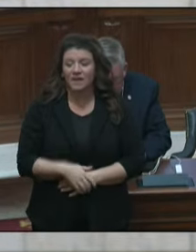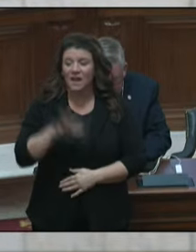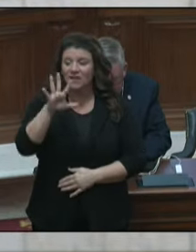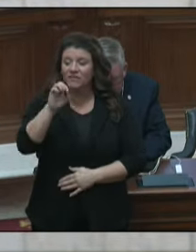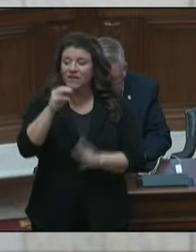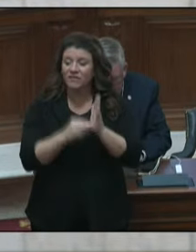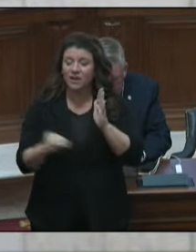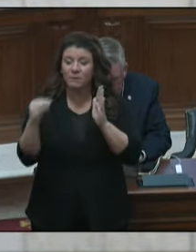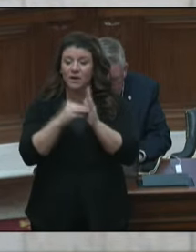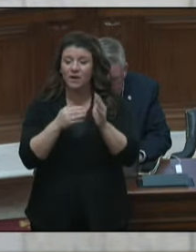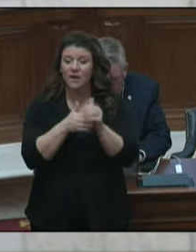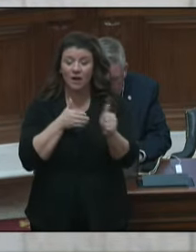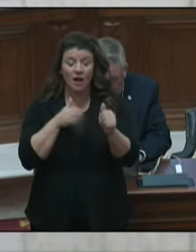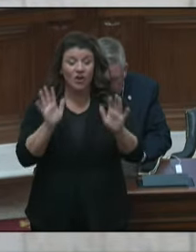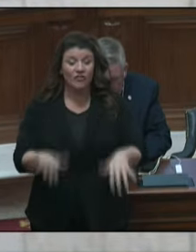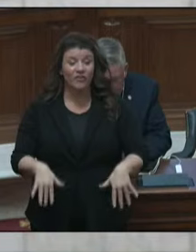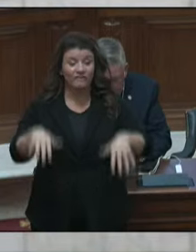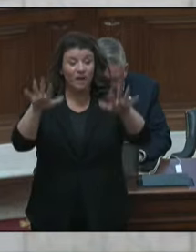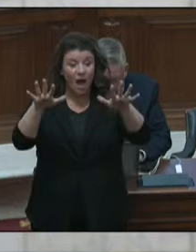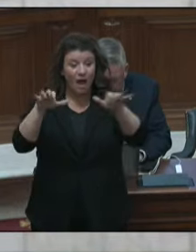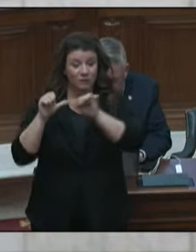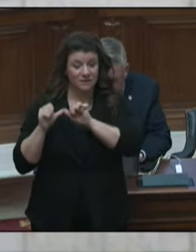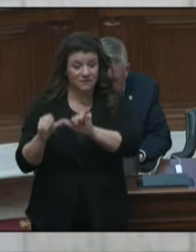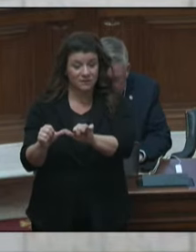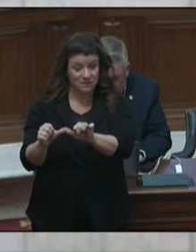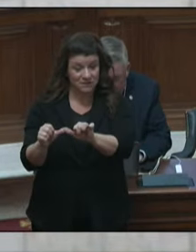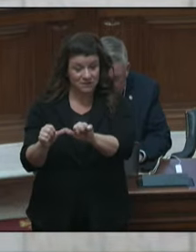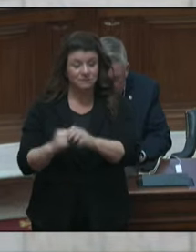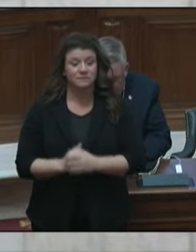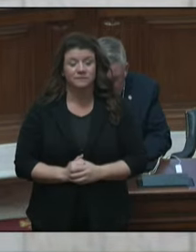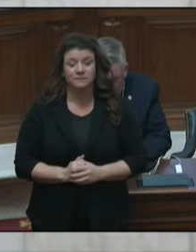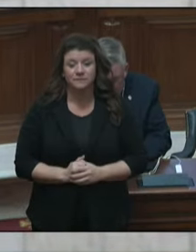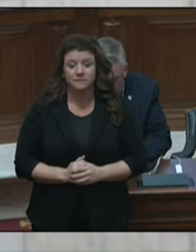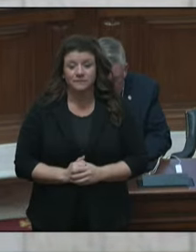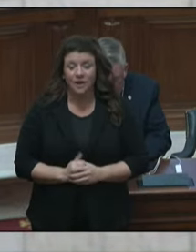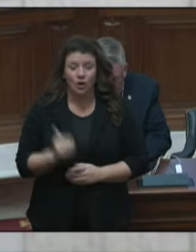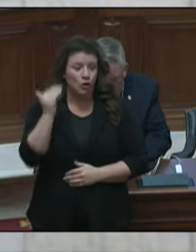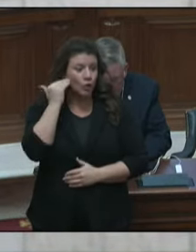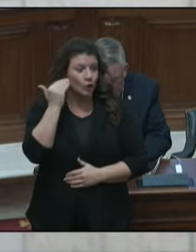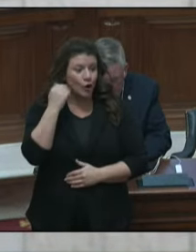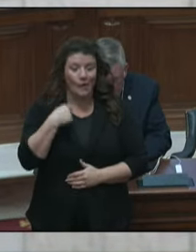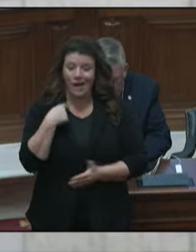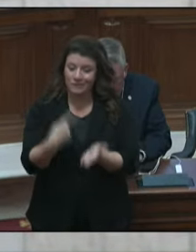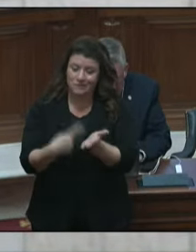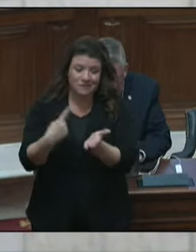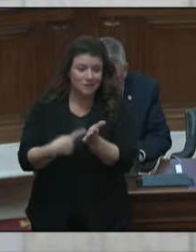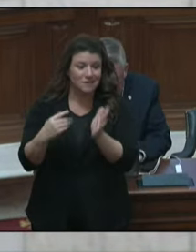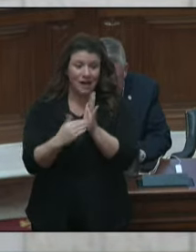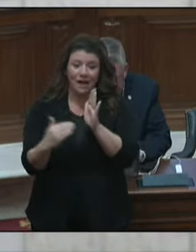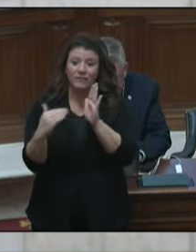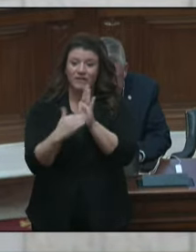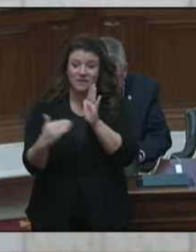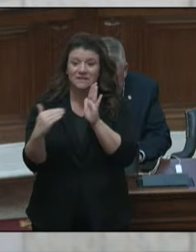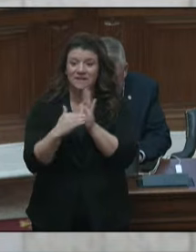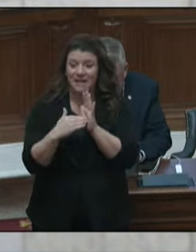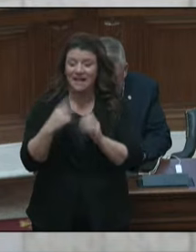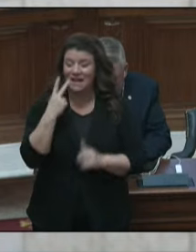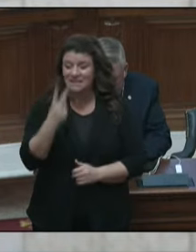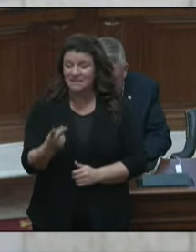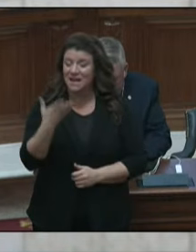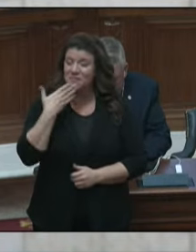$50 million for flood resiliency. You know, I've gone over and over and over and